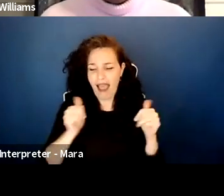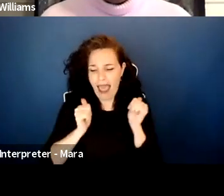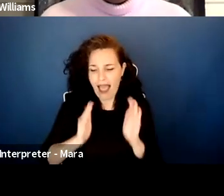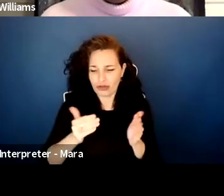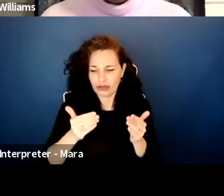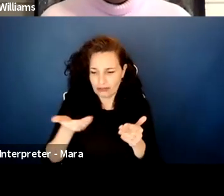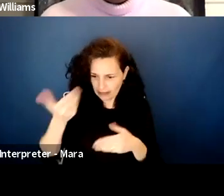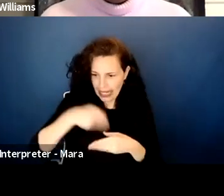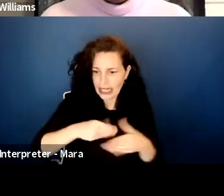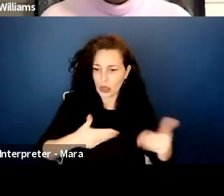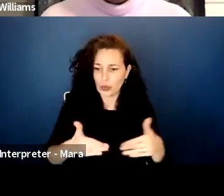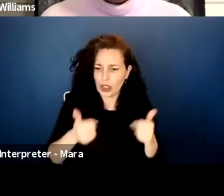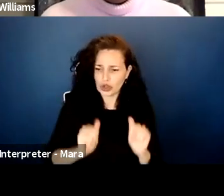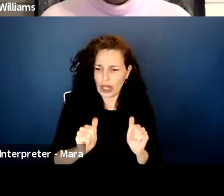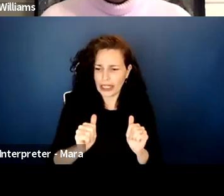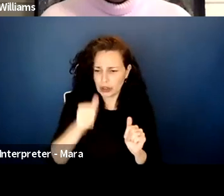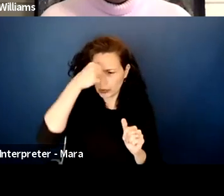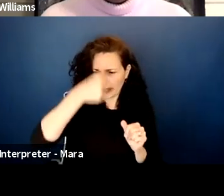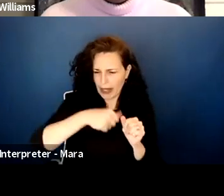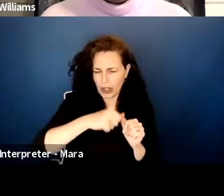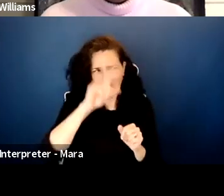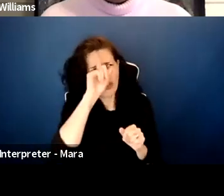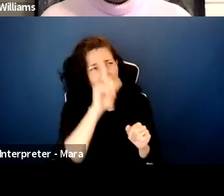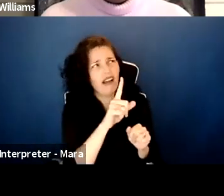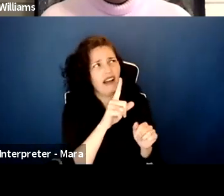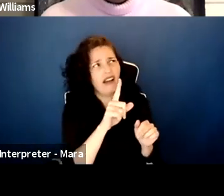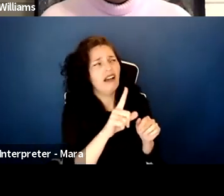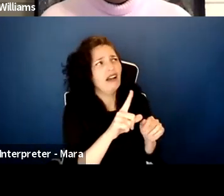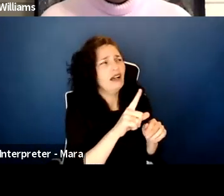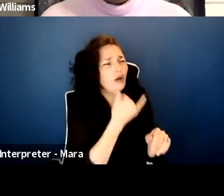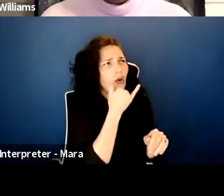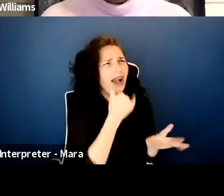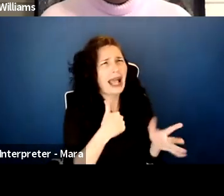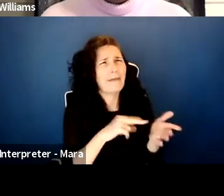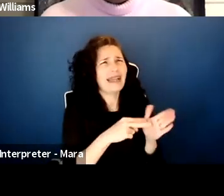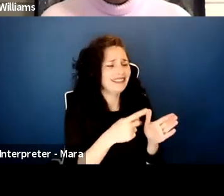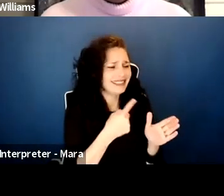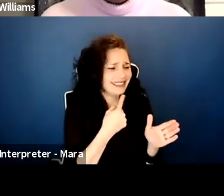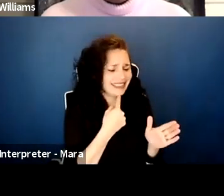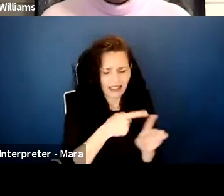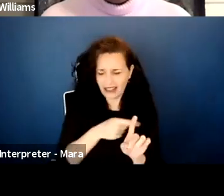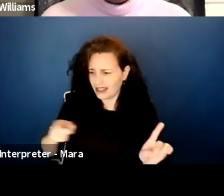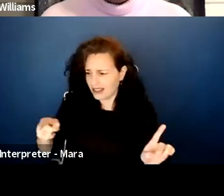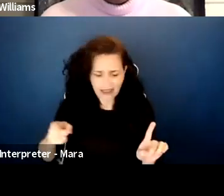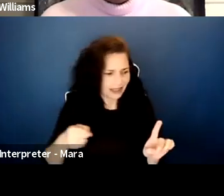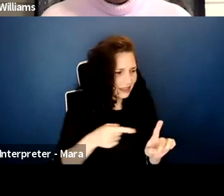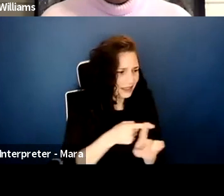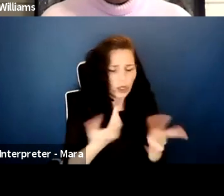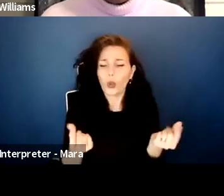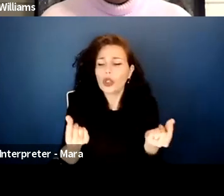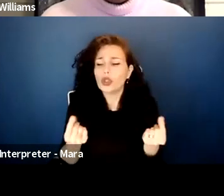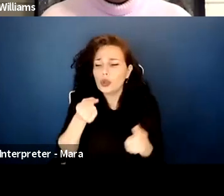something and they sort of leave their body and they're like, oh no, I meant to say this. Oh no, I meant to say this. Like, do you start from the beginning? Do you